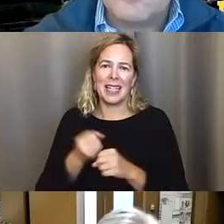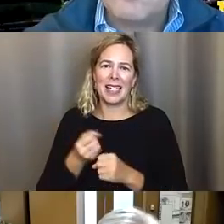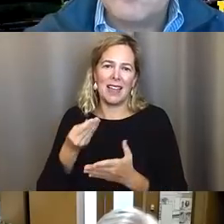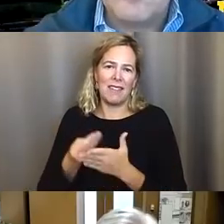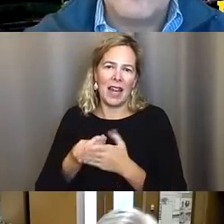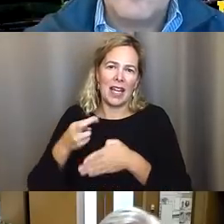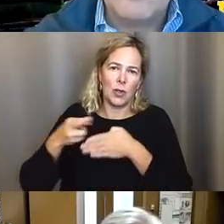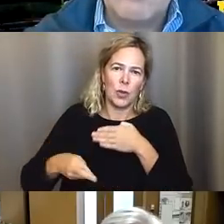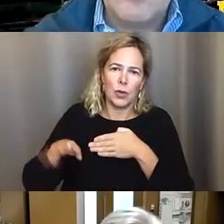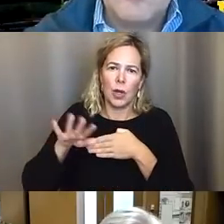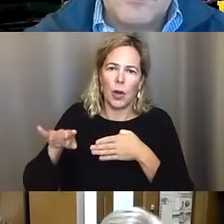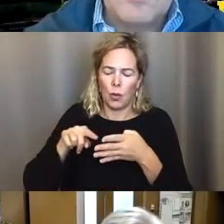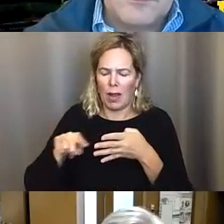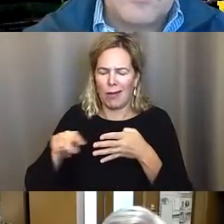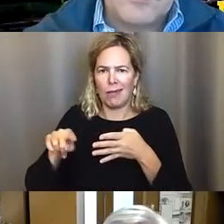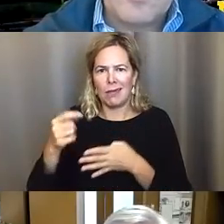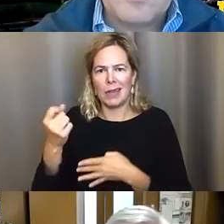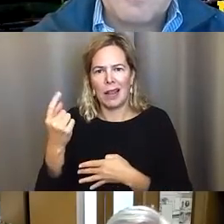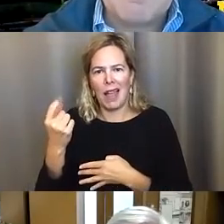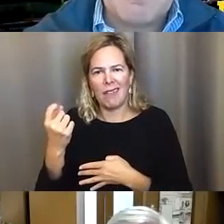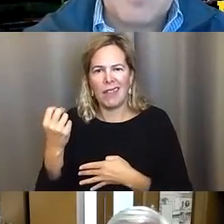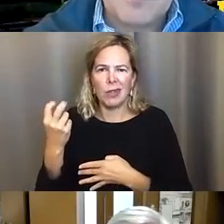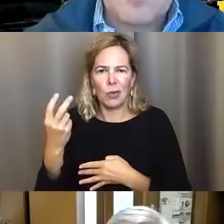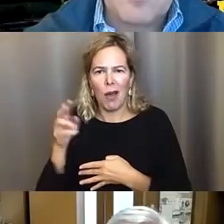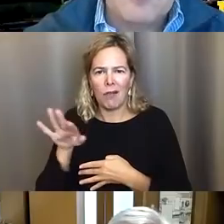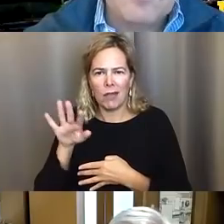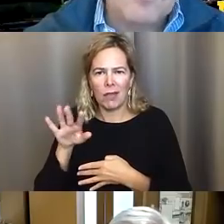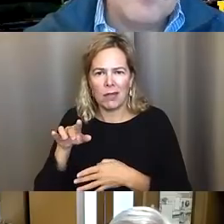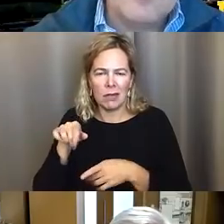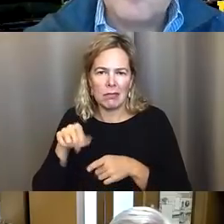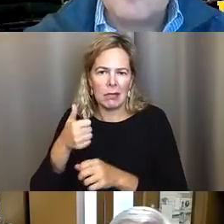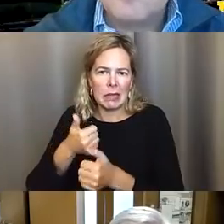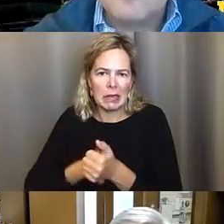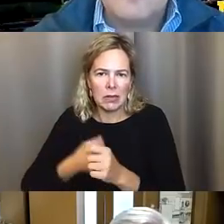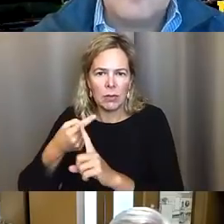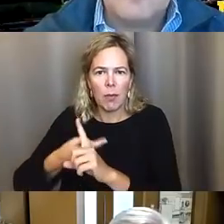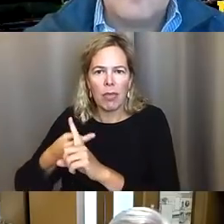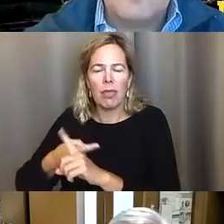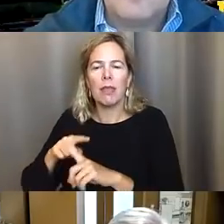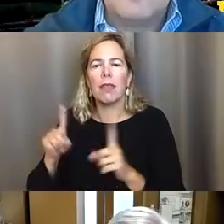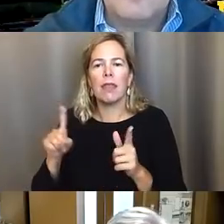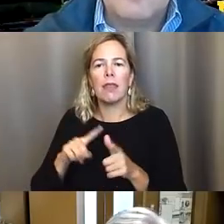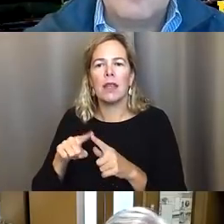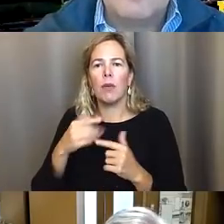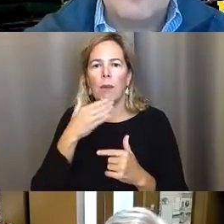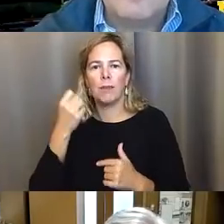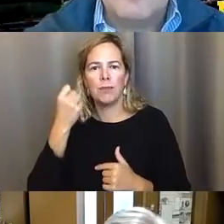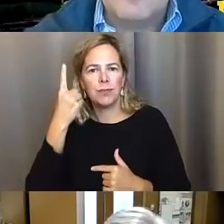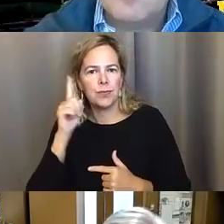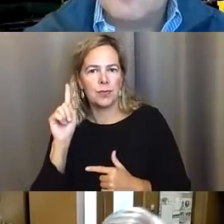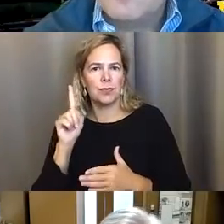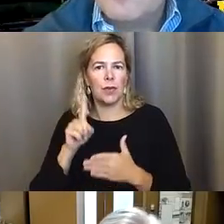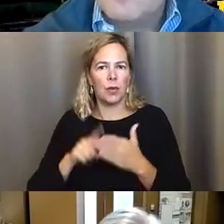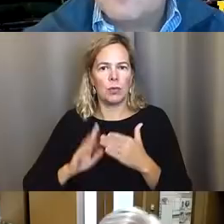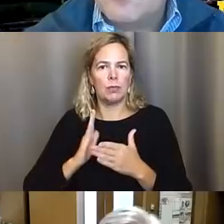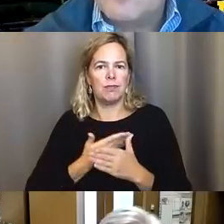of the month, 10th, 11th, or 12th of the month. So I think we'll have a better idea of where we stand at that time. And